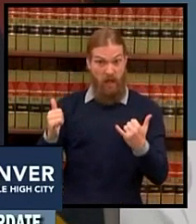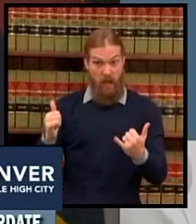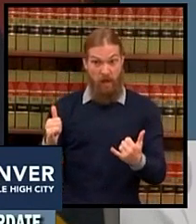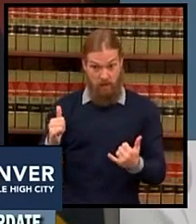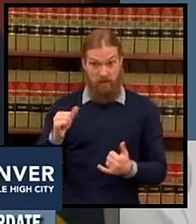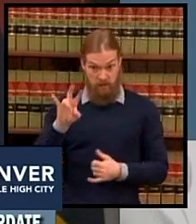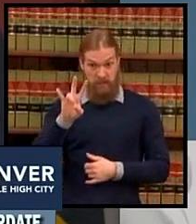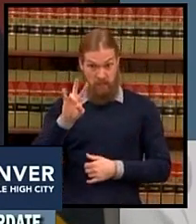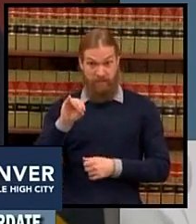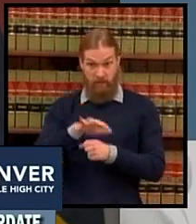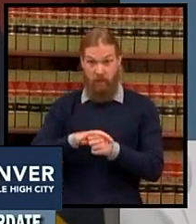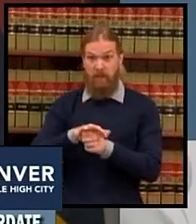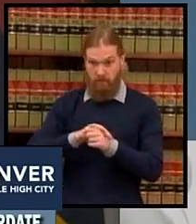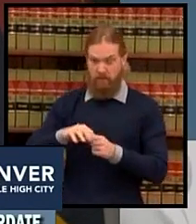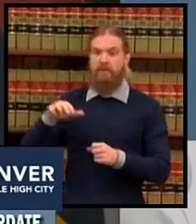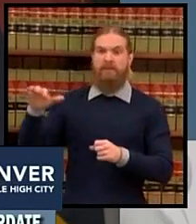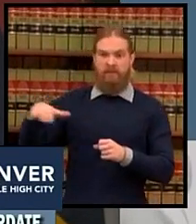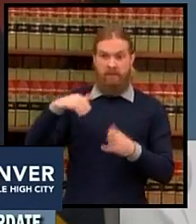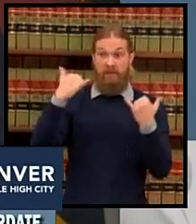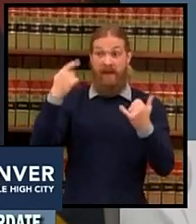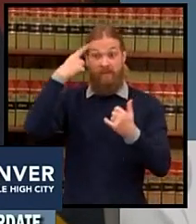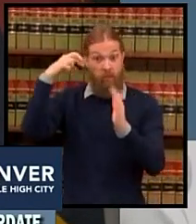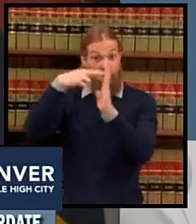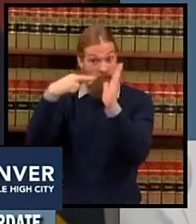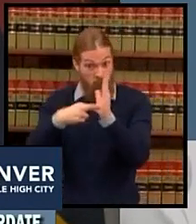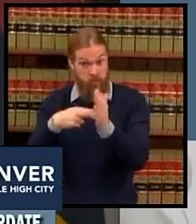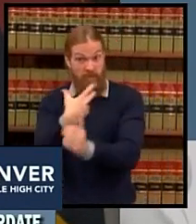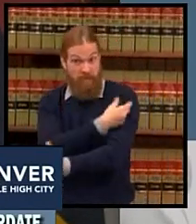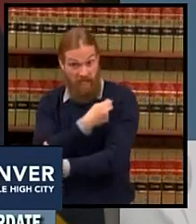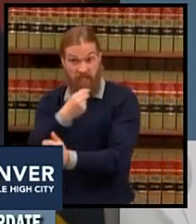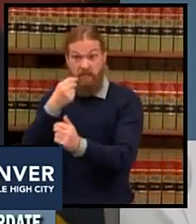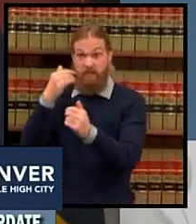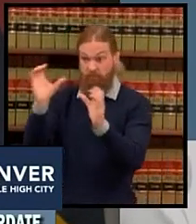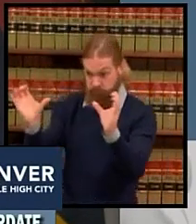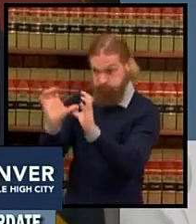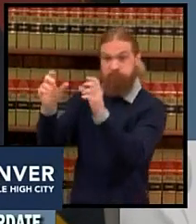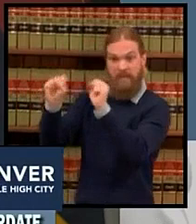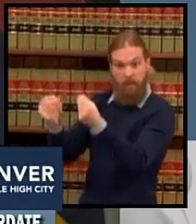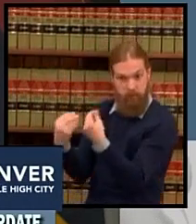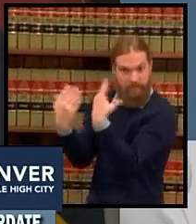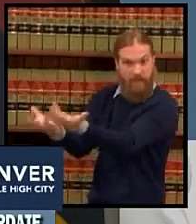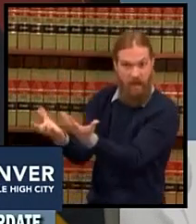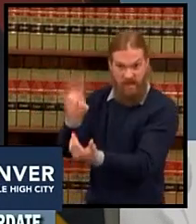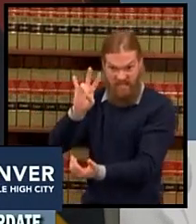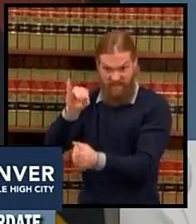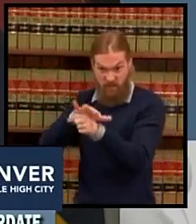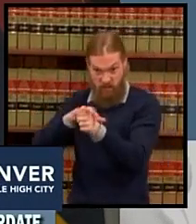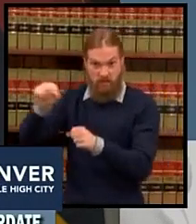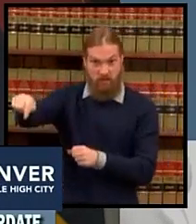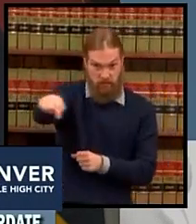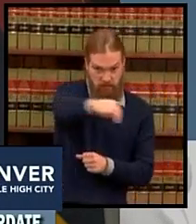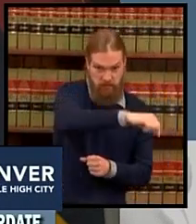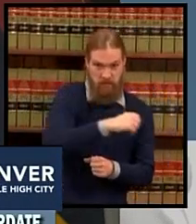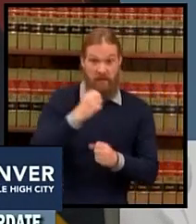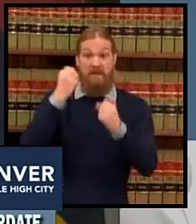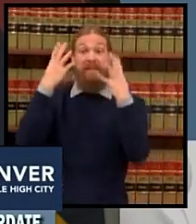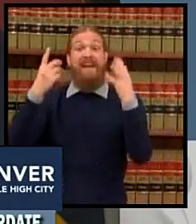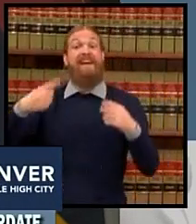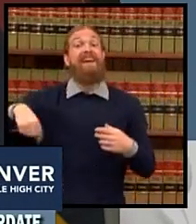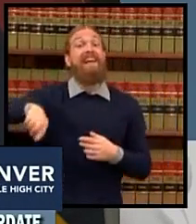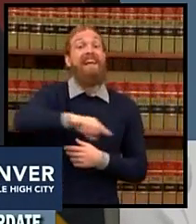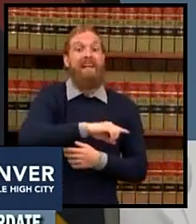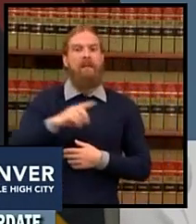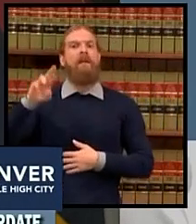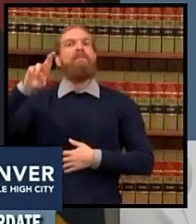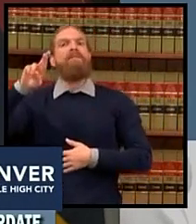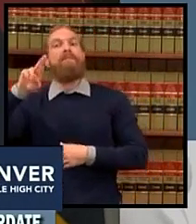are registered as vaccine providers. Now, many of those are pharmacies embedded into grocery stores.